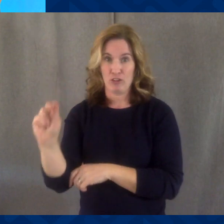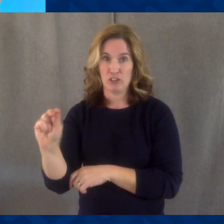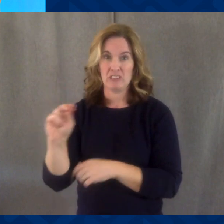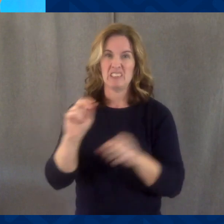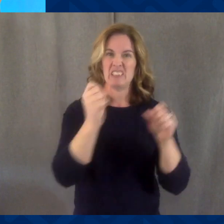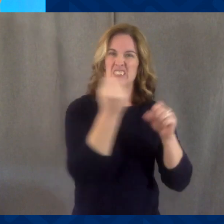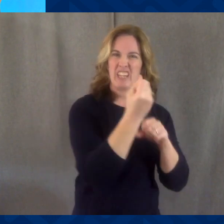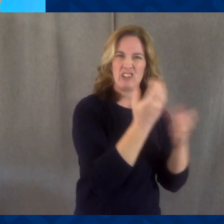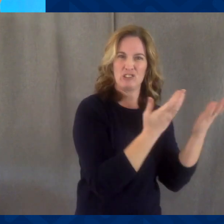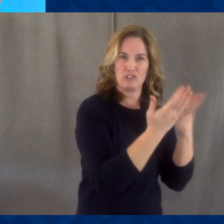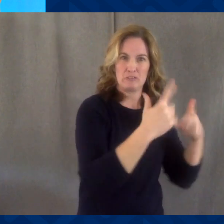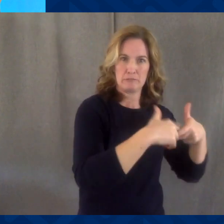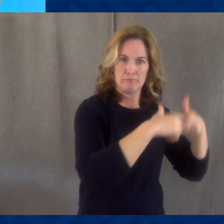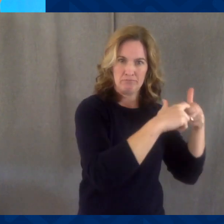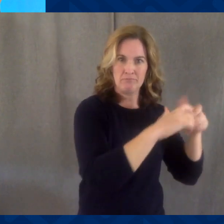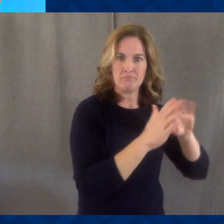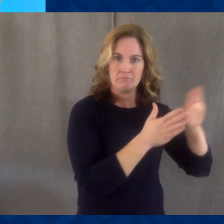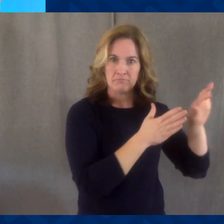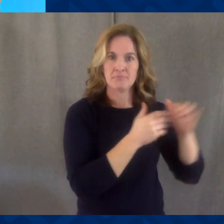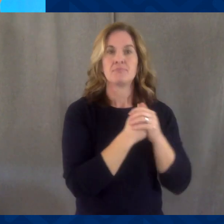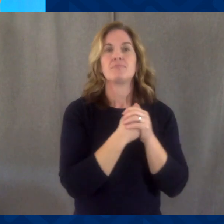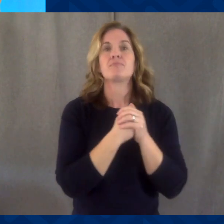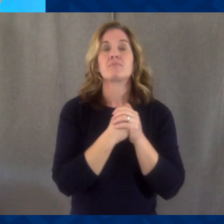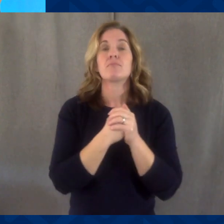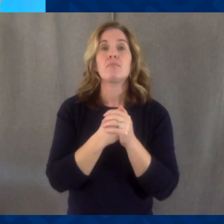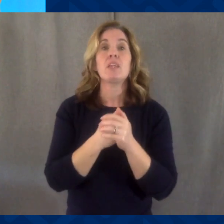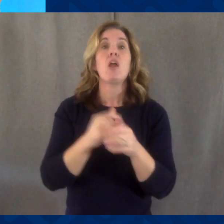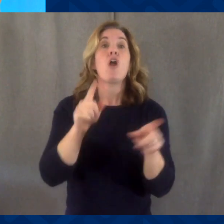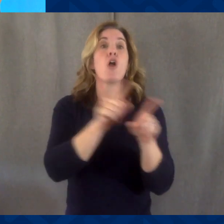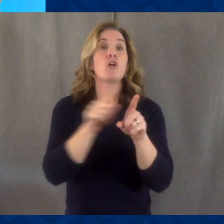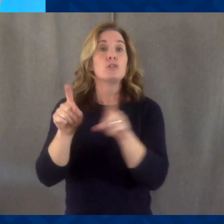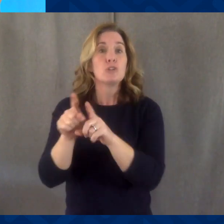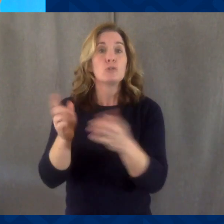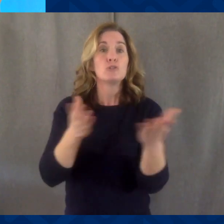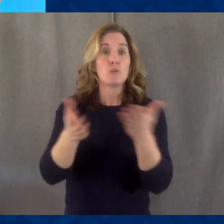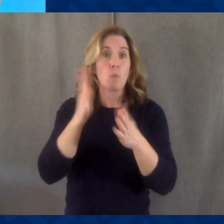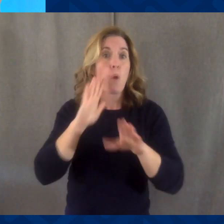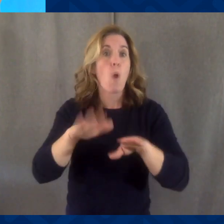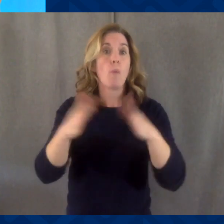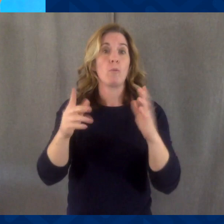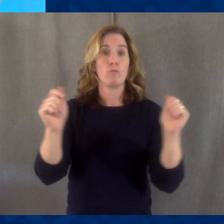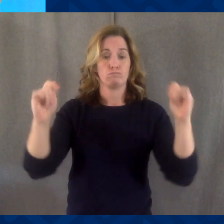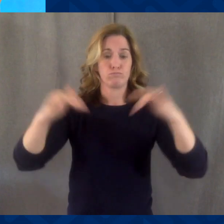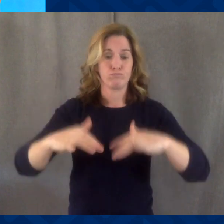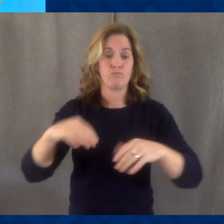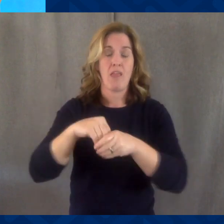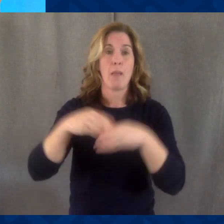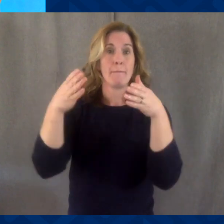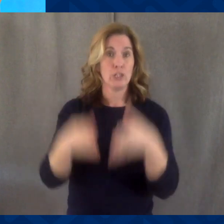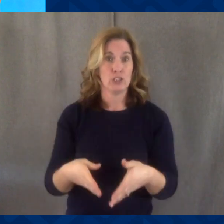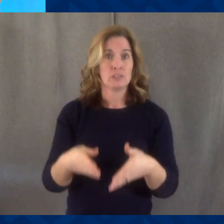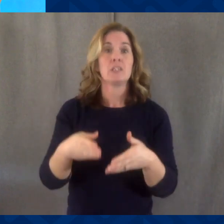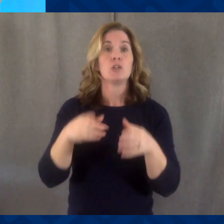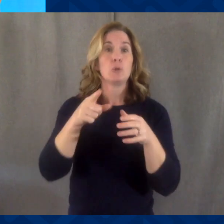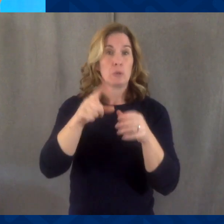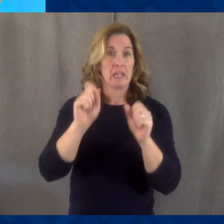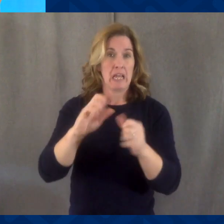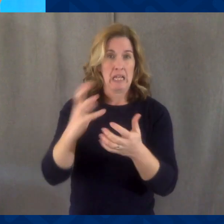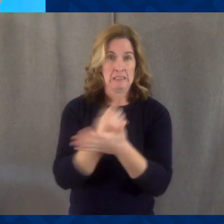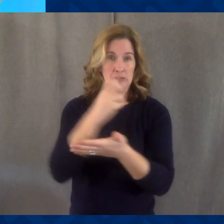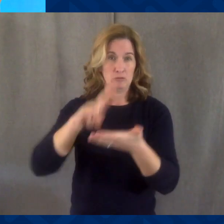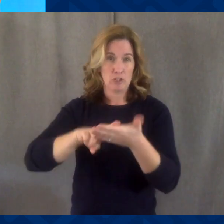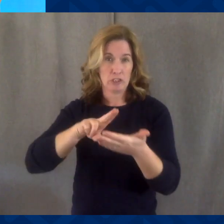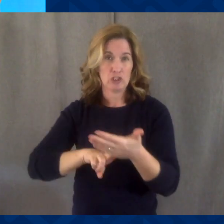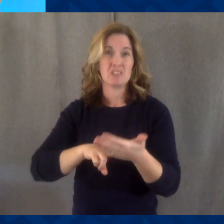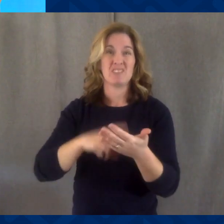services in person. Mm-hmm. And so if you want to be a part of that, go ahead and register at vineyardcolumbus.org. Also, there's limited space,